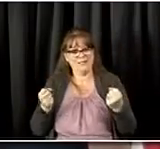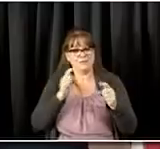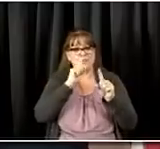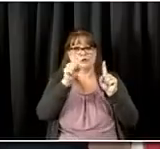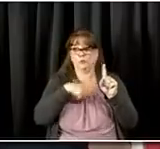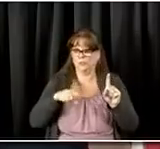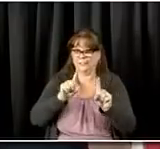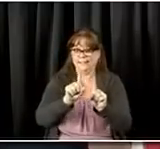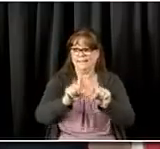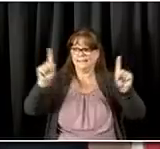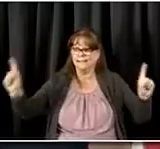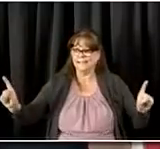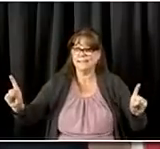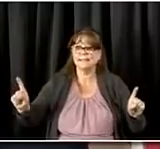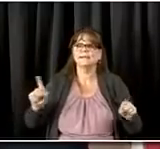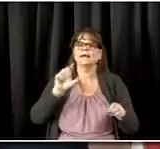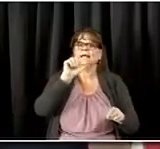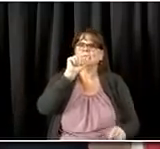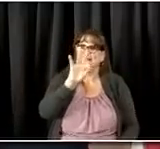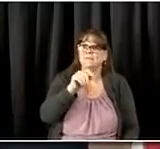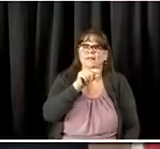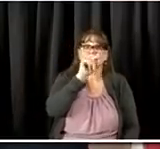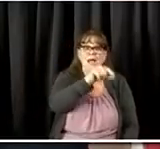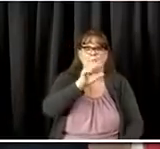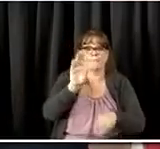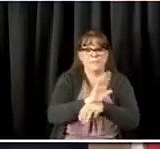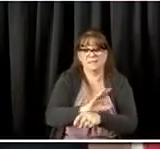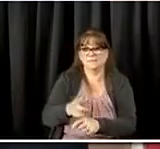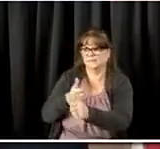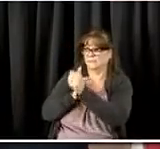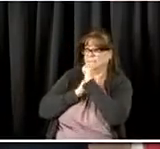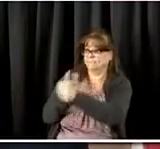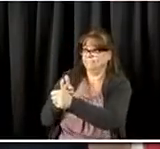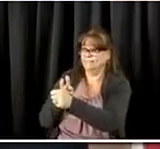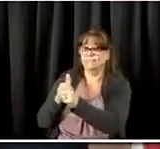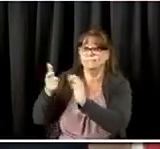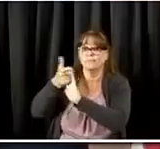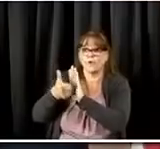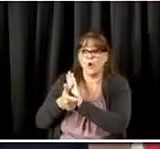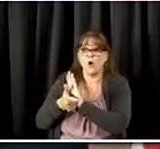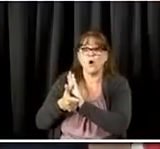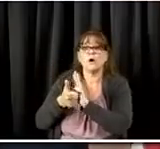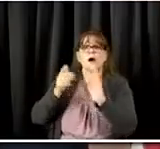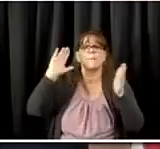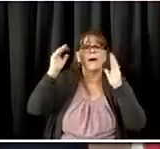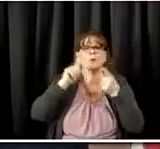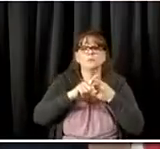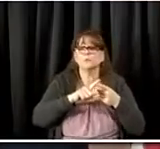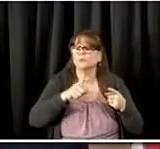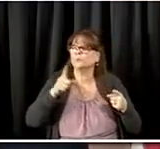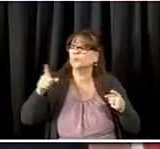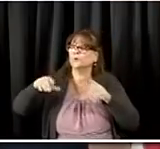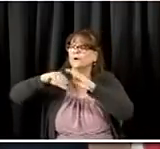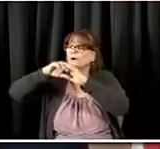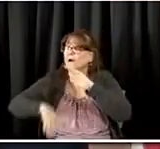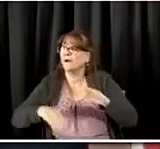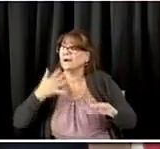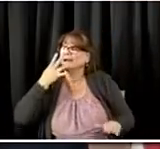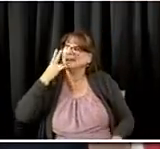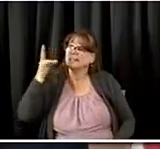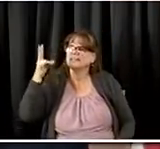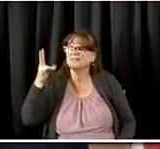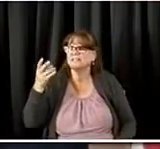and it's always the case that serving 17-year-olds or illegally seating people or not removing